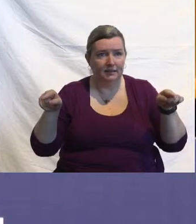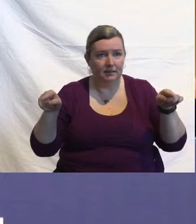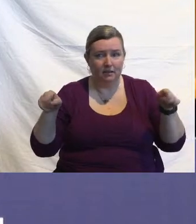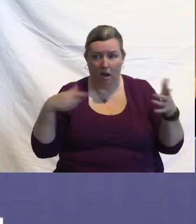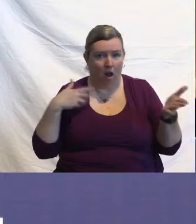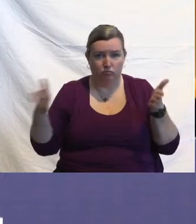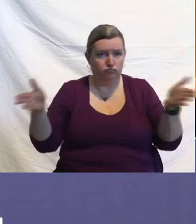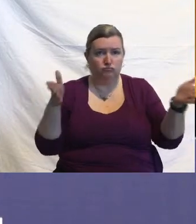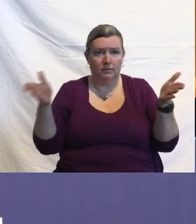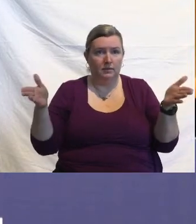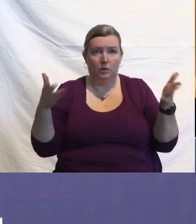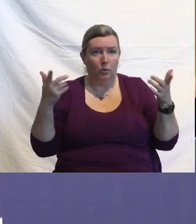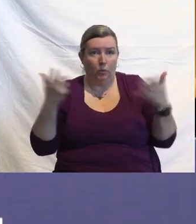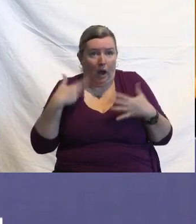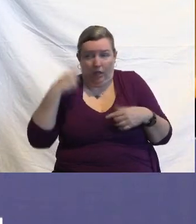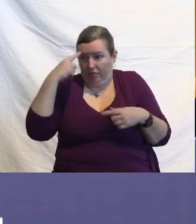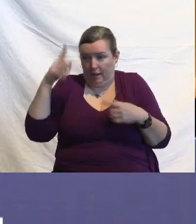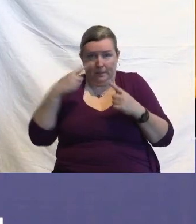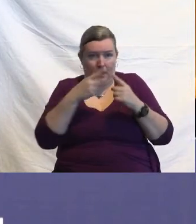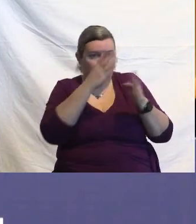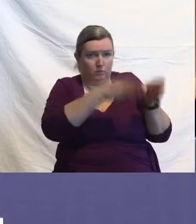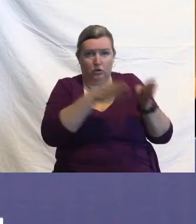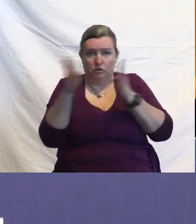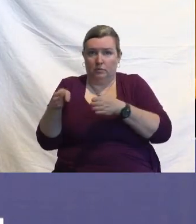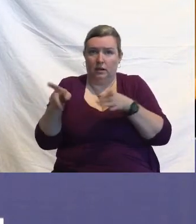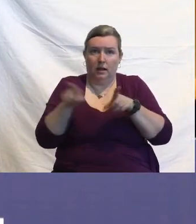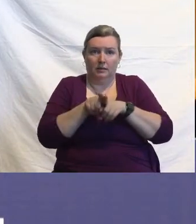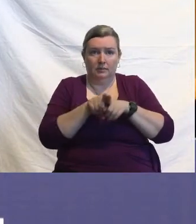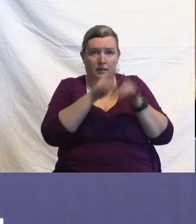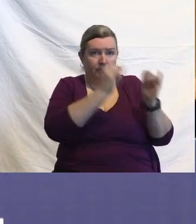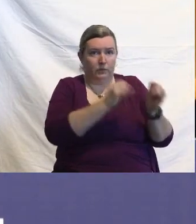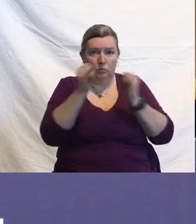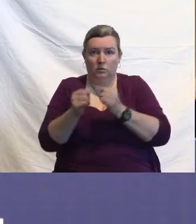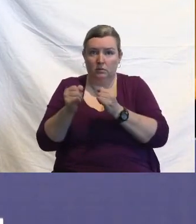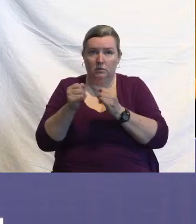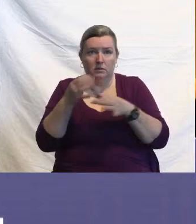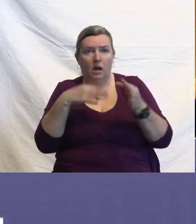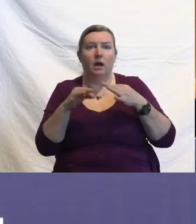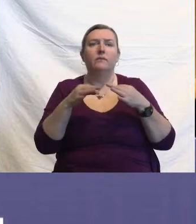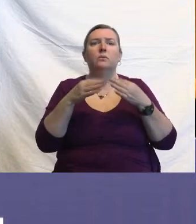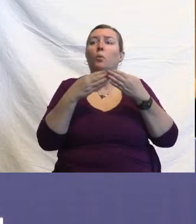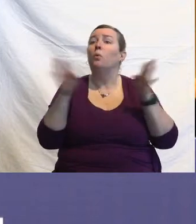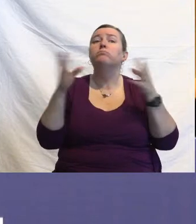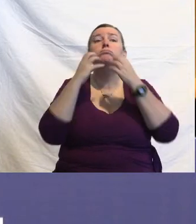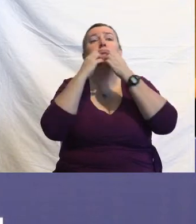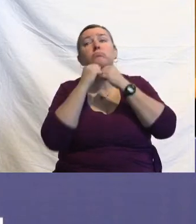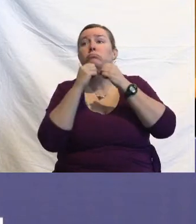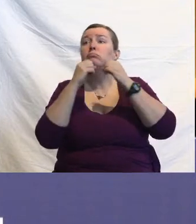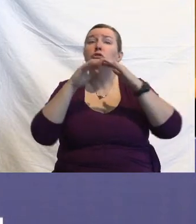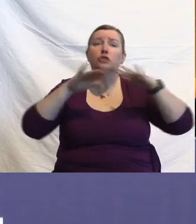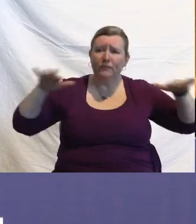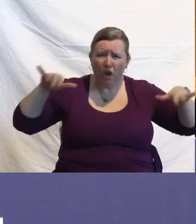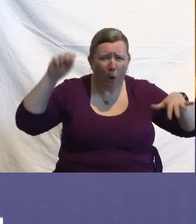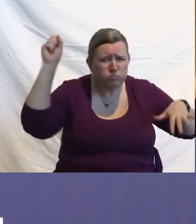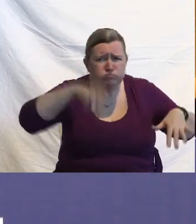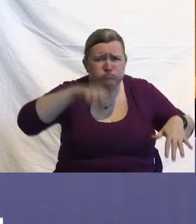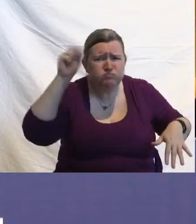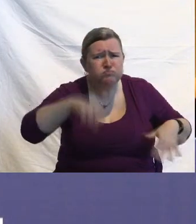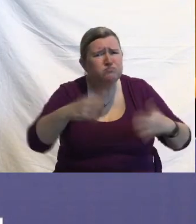think about these folks as individuals versus an overall passion for diversity. But I also don't